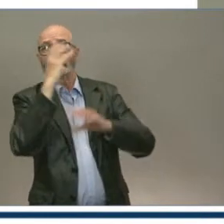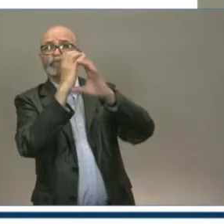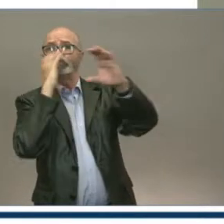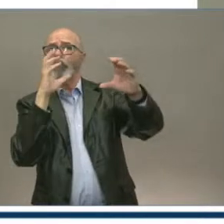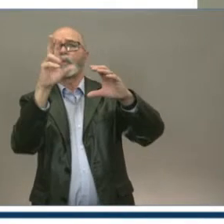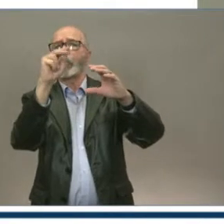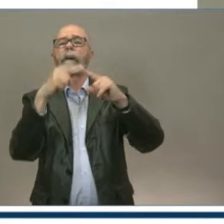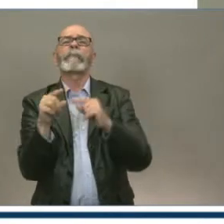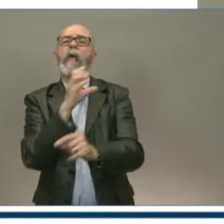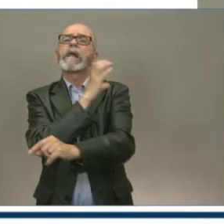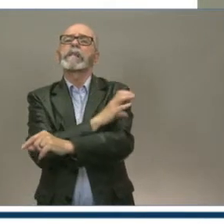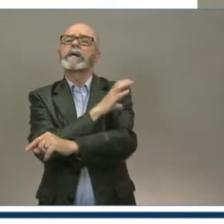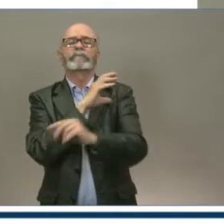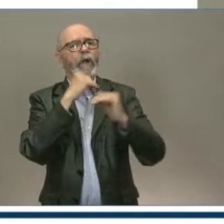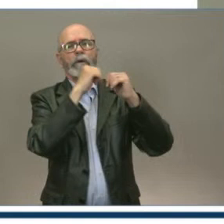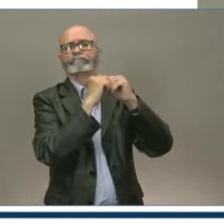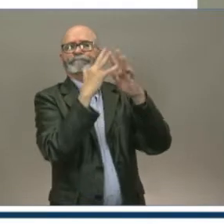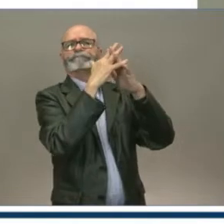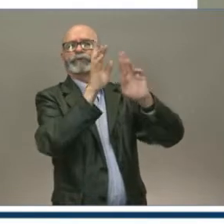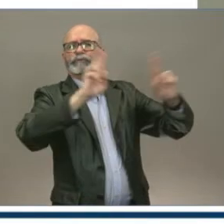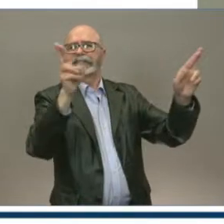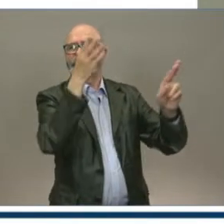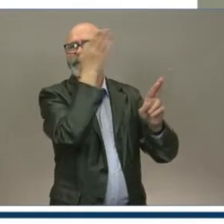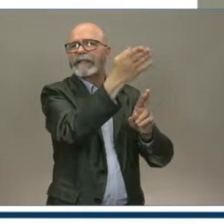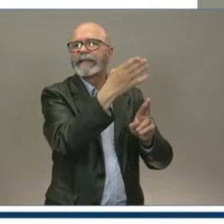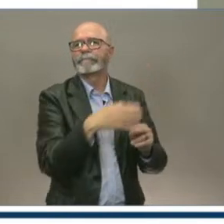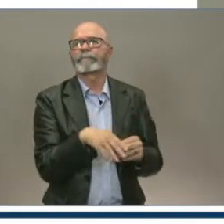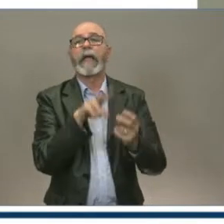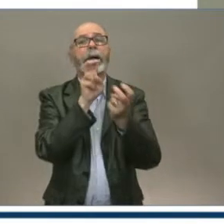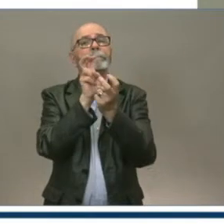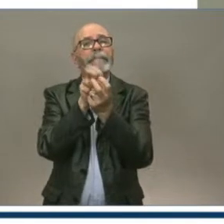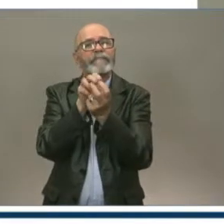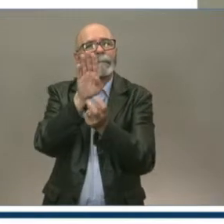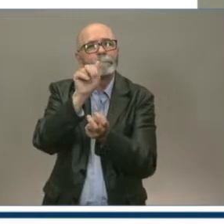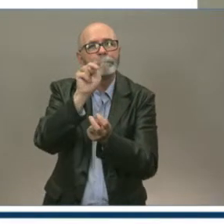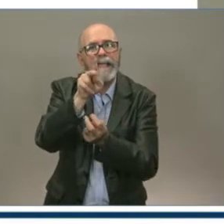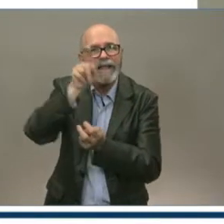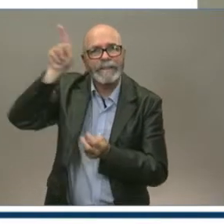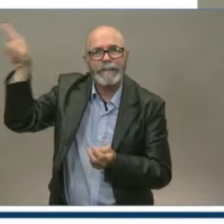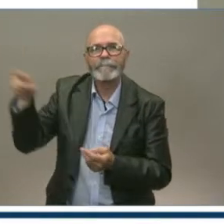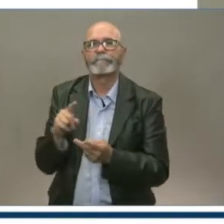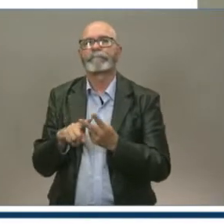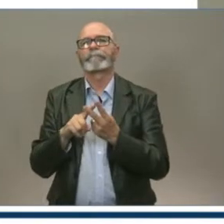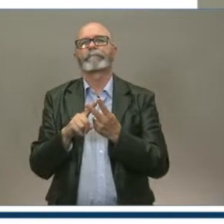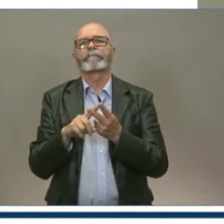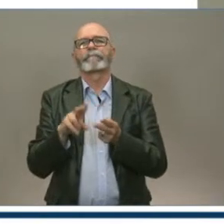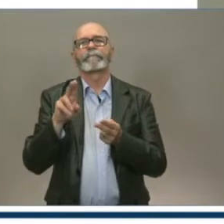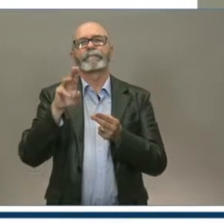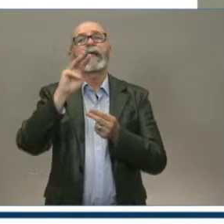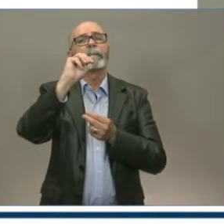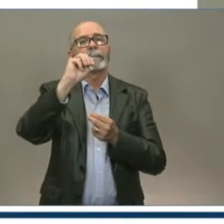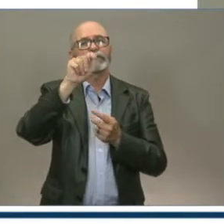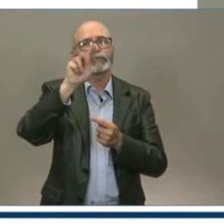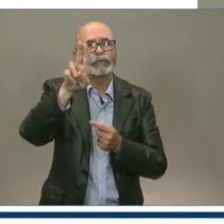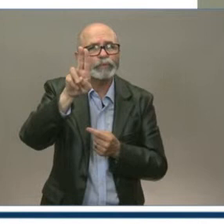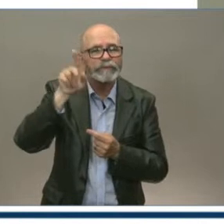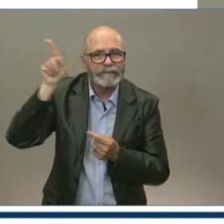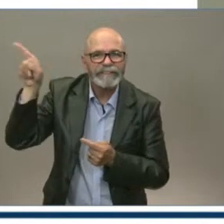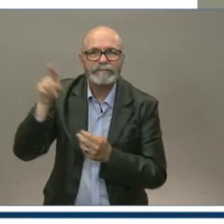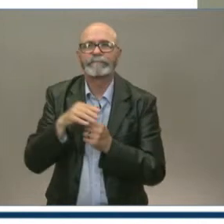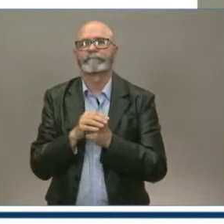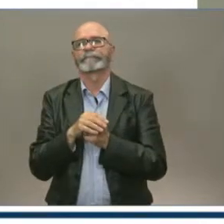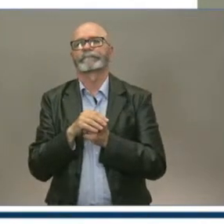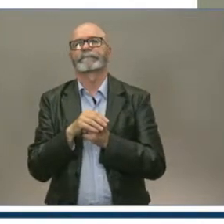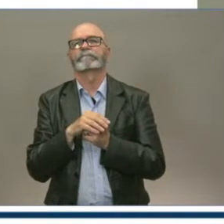in Beaverbank and in Uniacke and in Lower Sackville. It's part of our normal approach. When we see a few